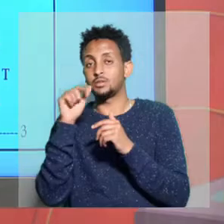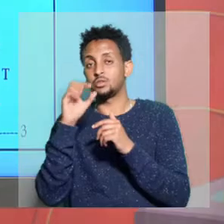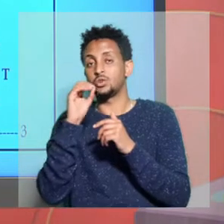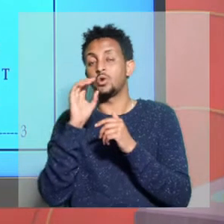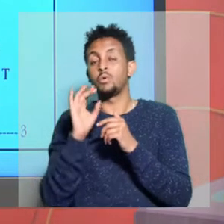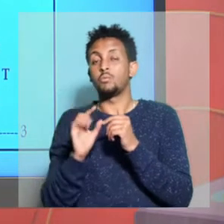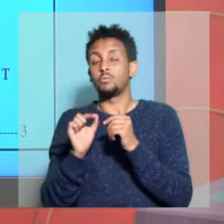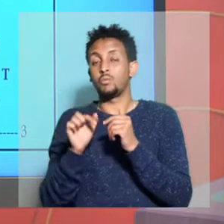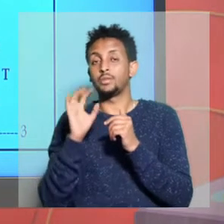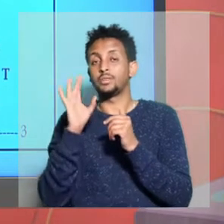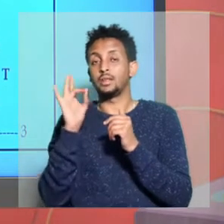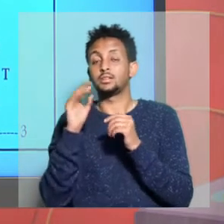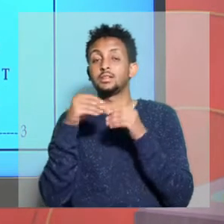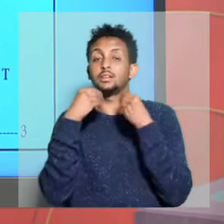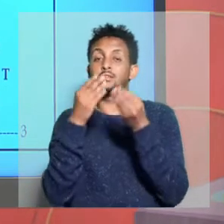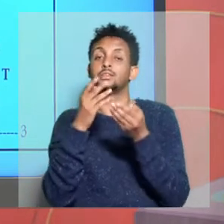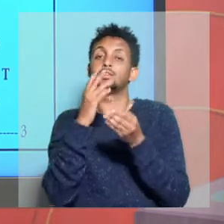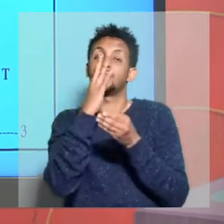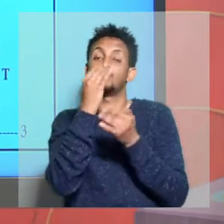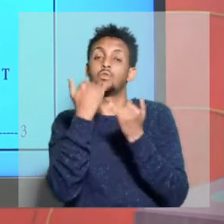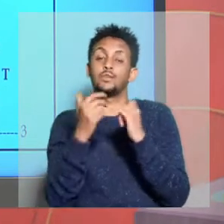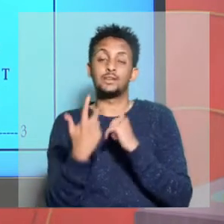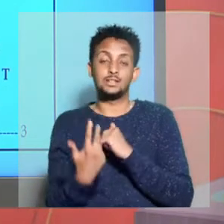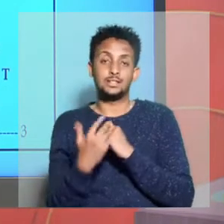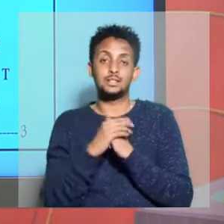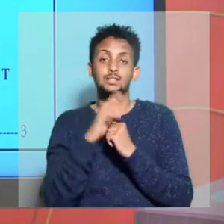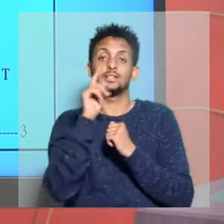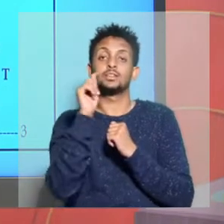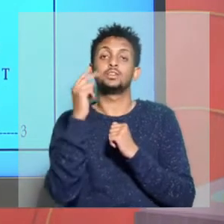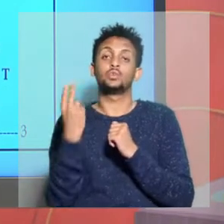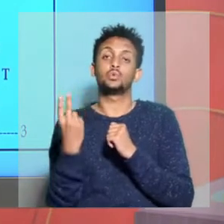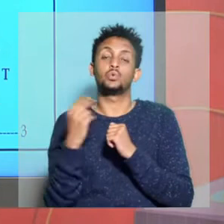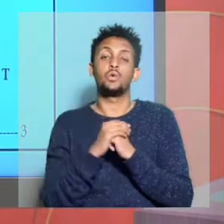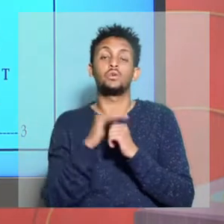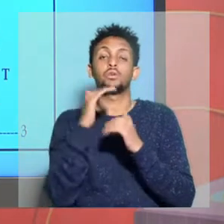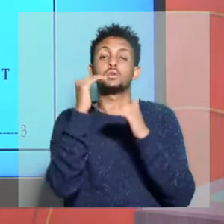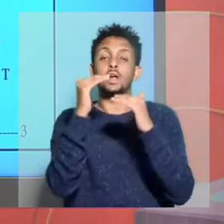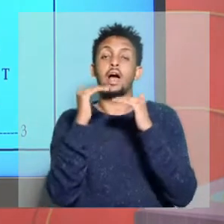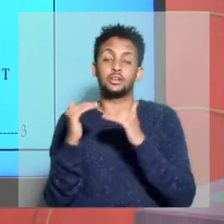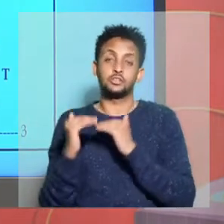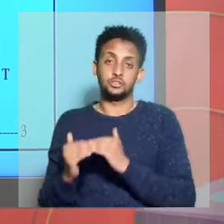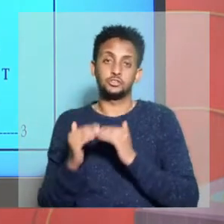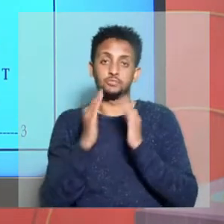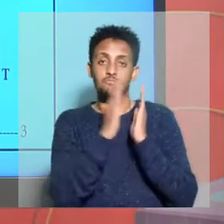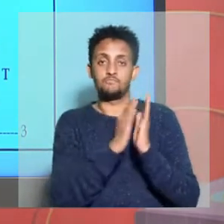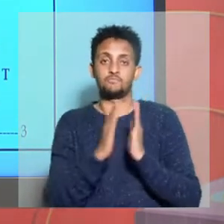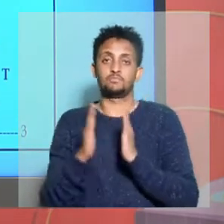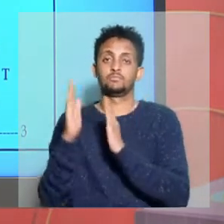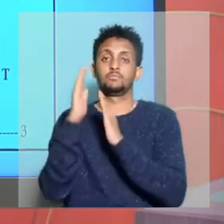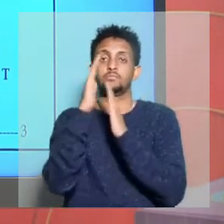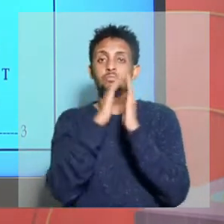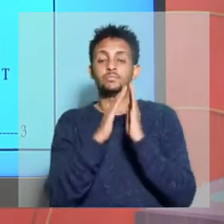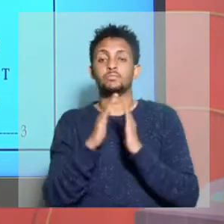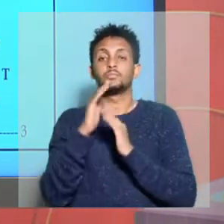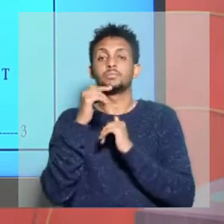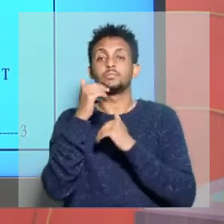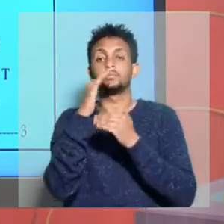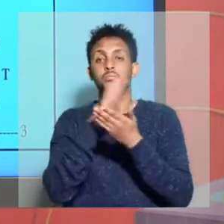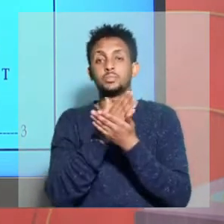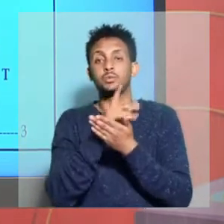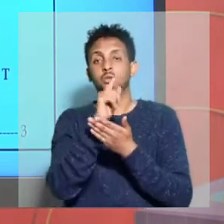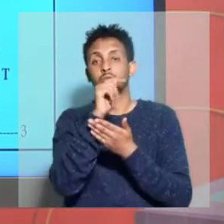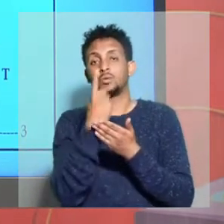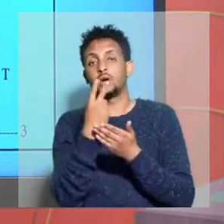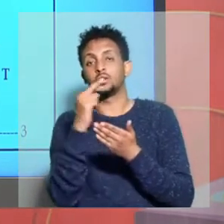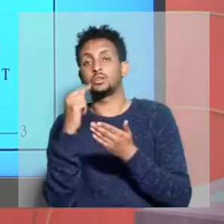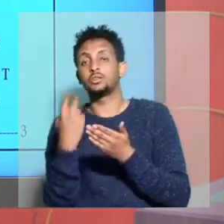So T1 can be given as 4 over 3. T2, we can rearrange and find an expression between tension